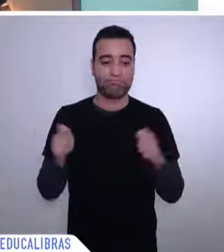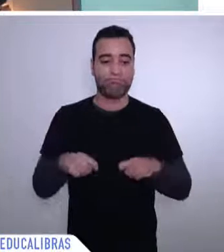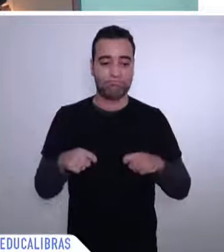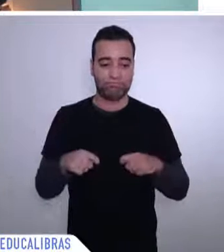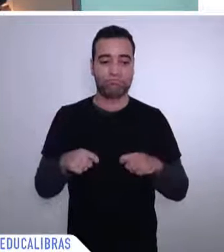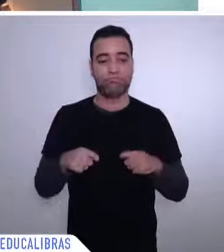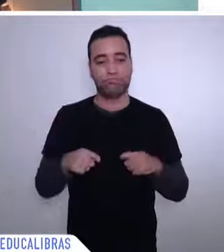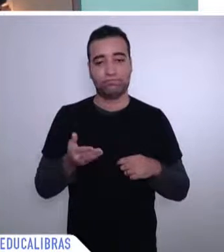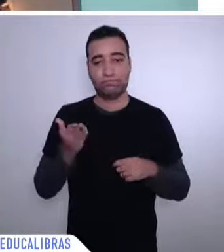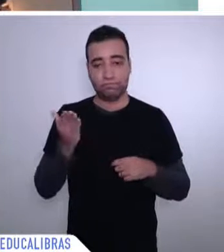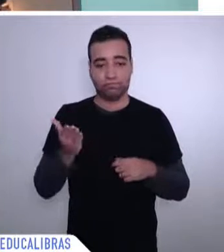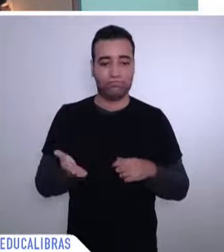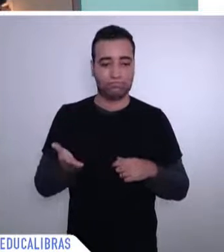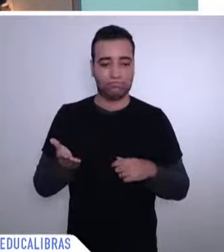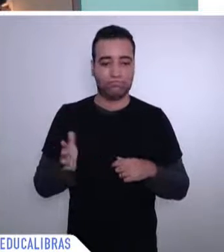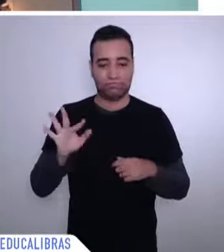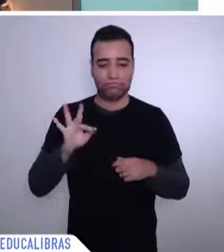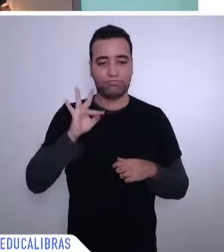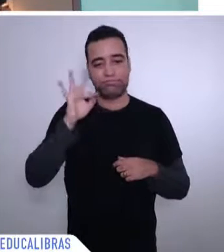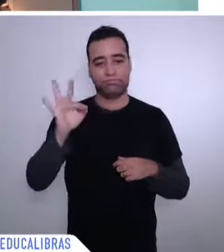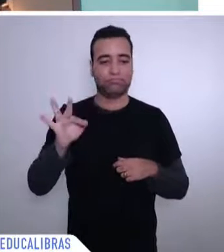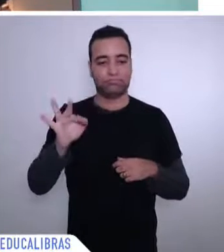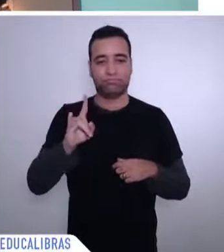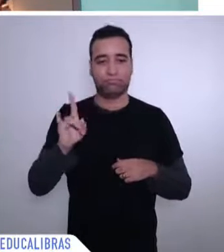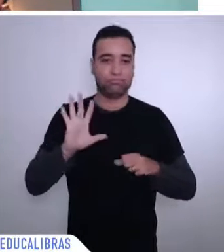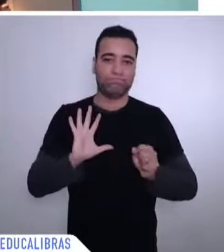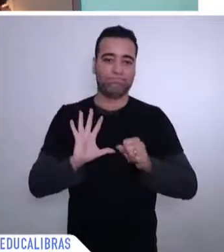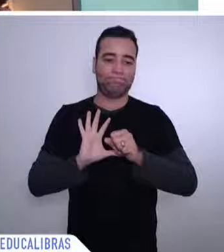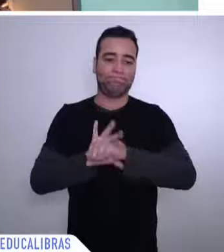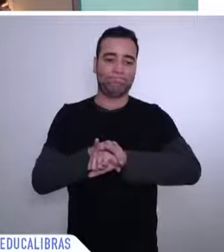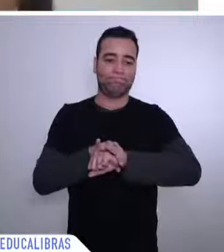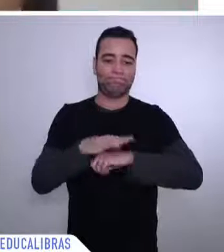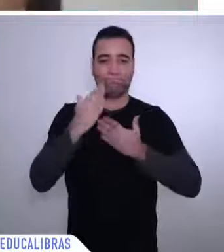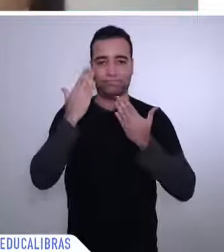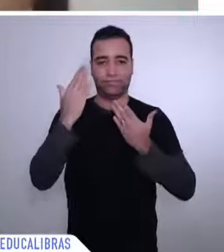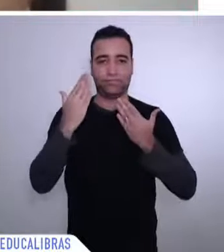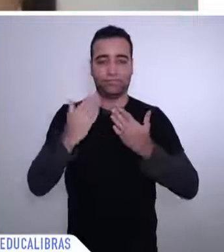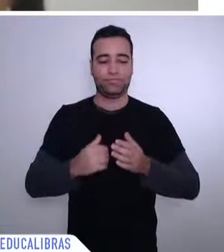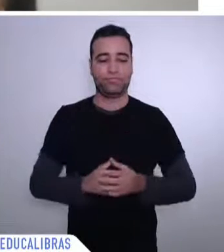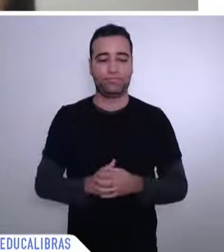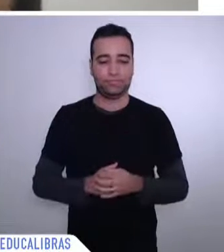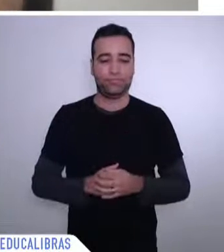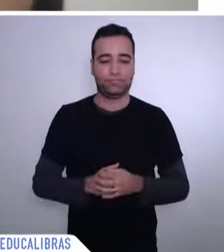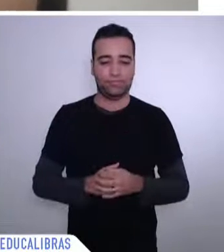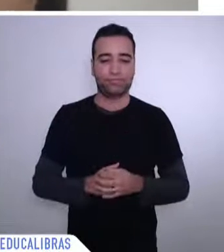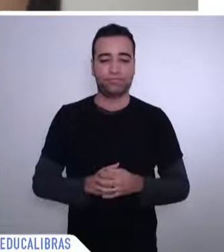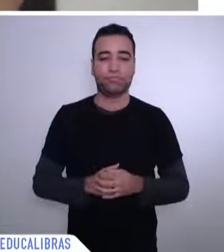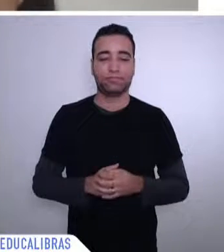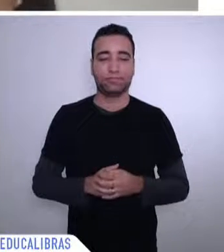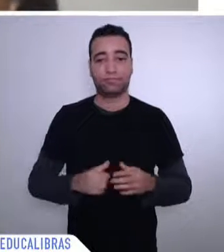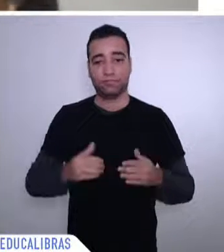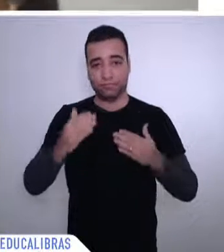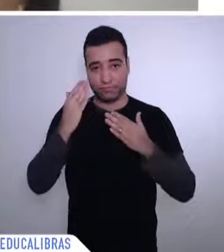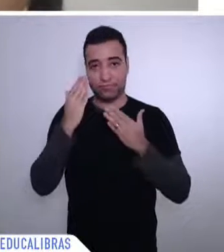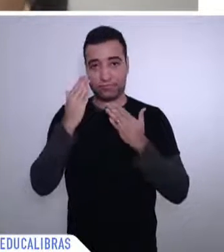around the future as a possibility, considering the future is not guaranteed. Thank you.